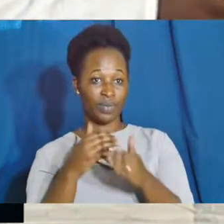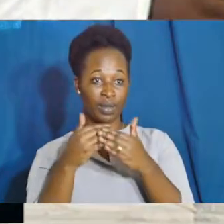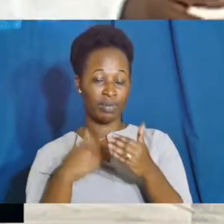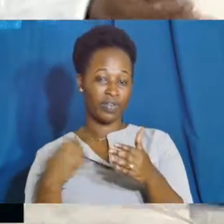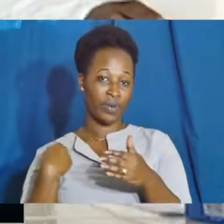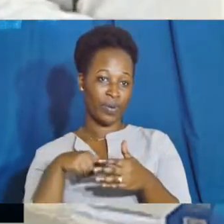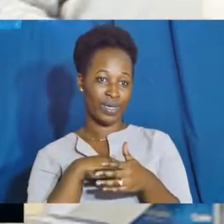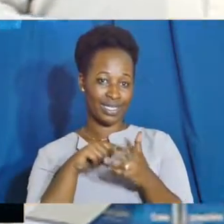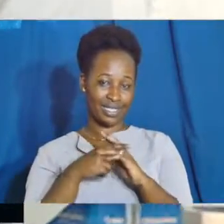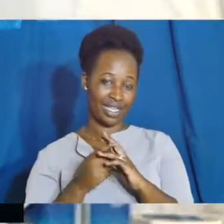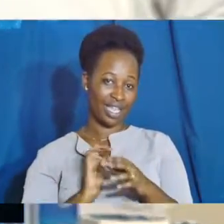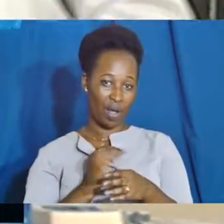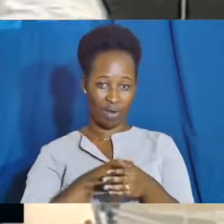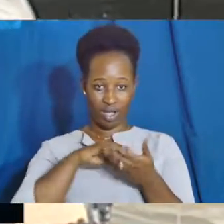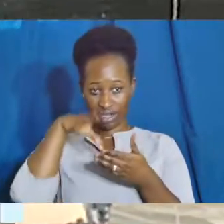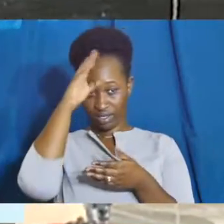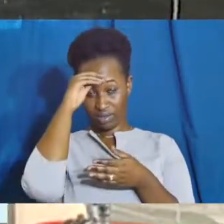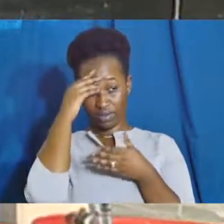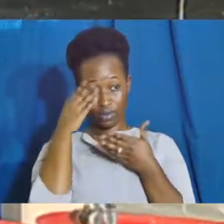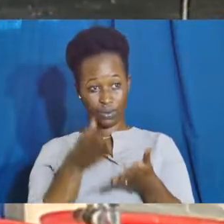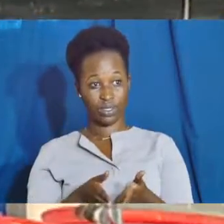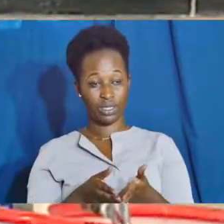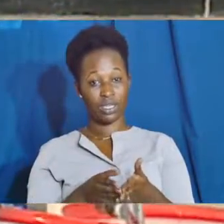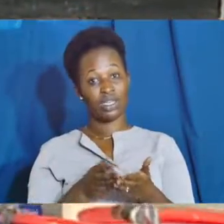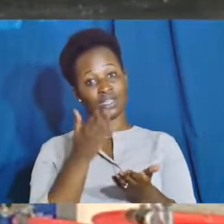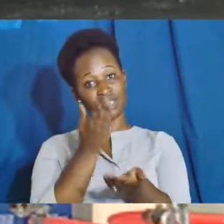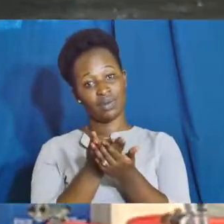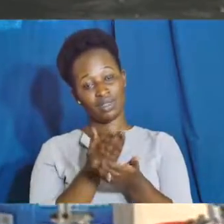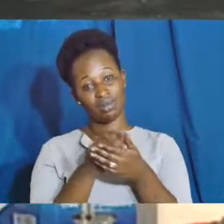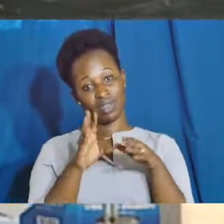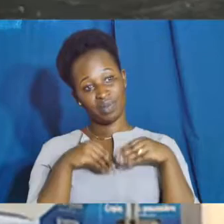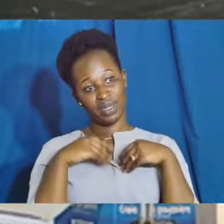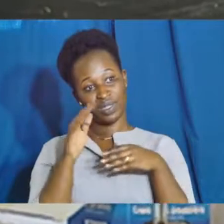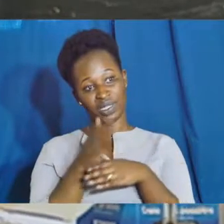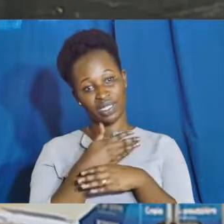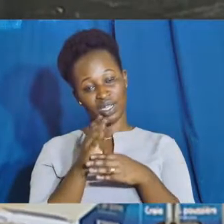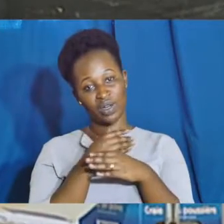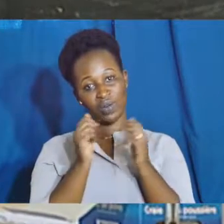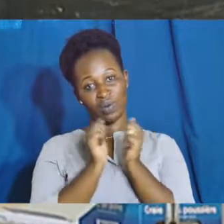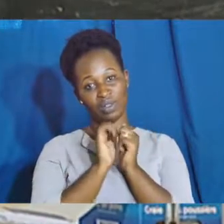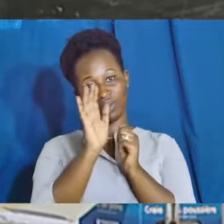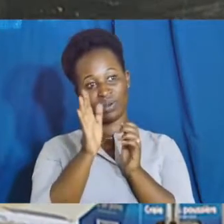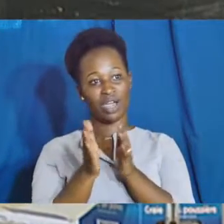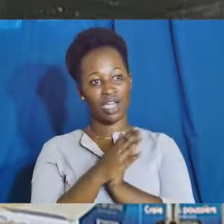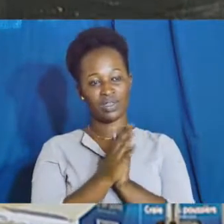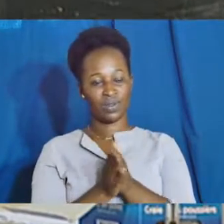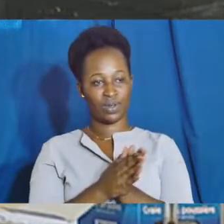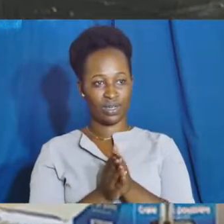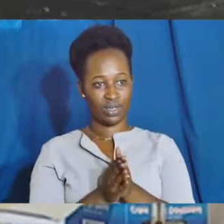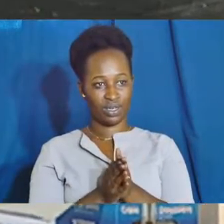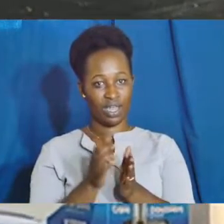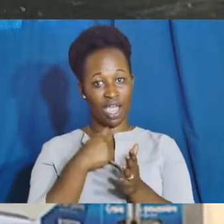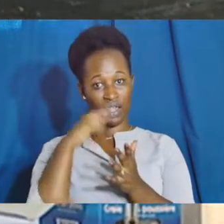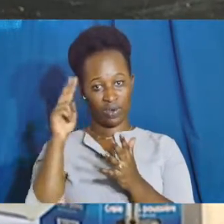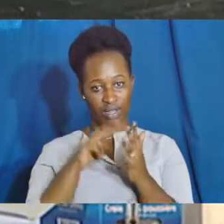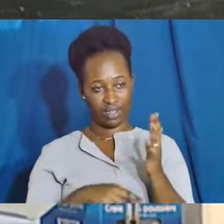Before we start our lesson today, allow me share with you a story I